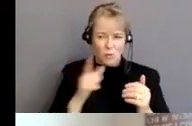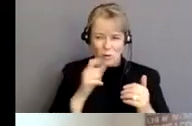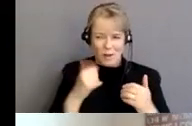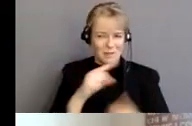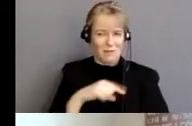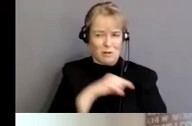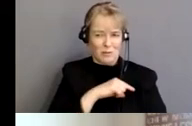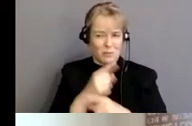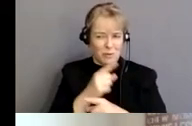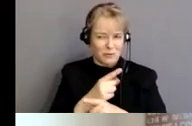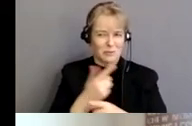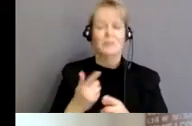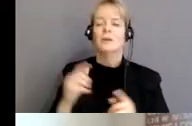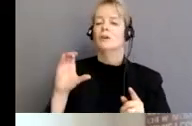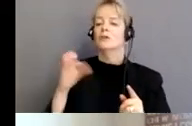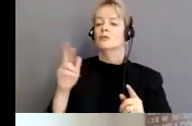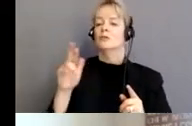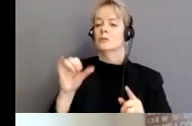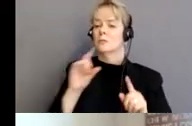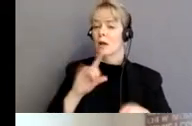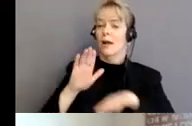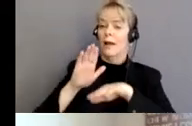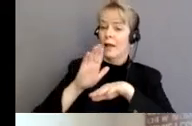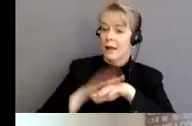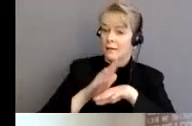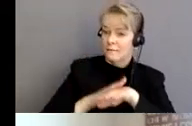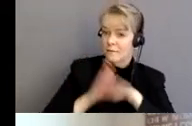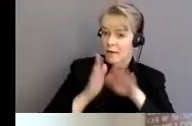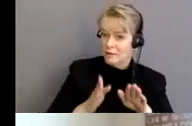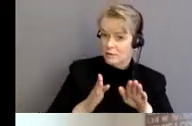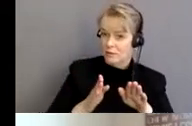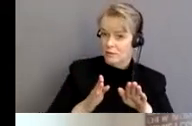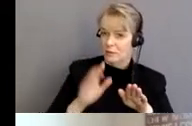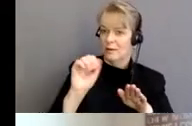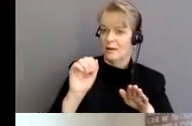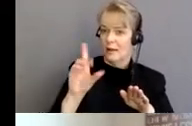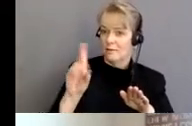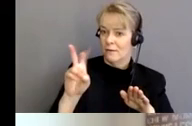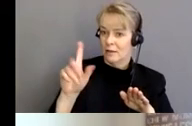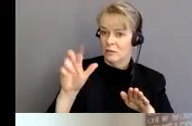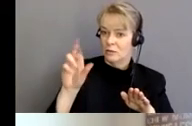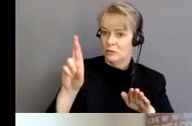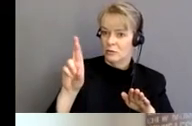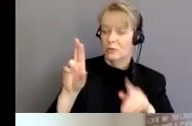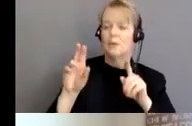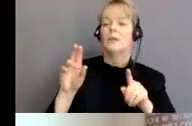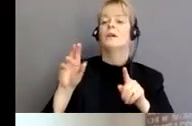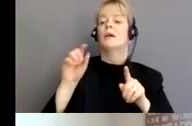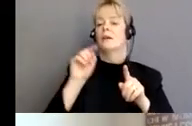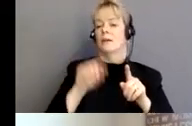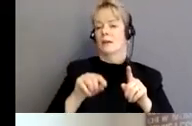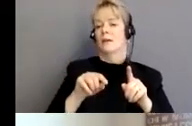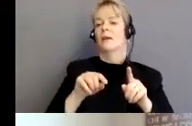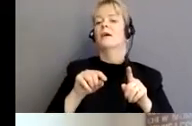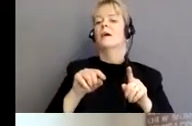can take that, Laura. Okay. So advisor is spelled under the Securities Act,